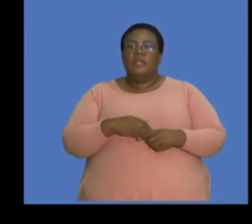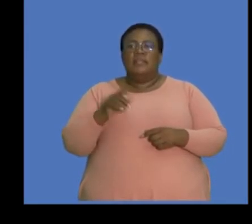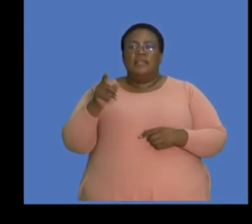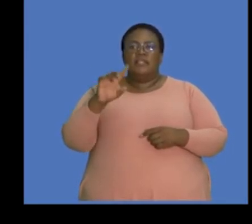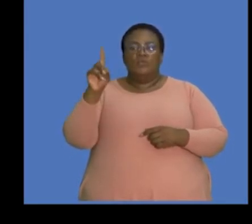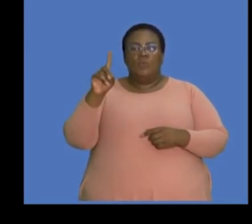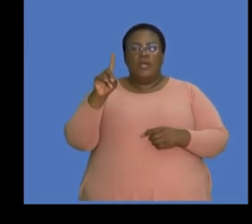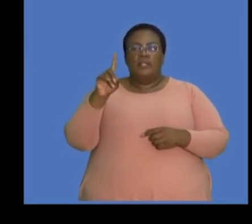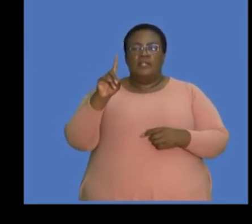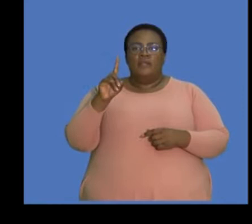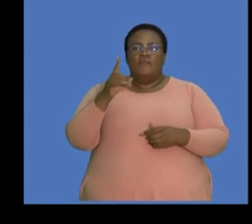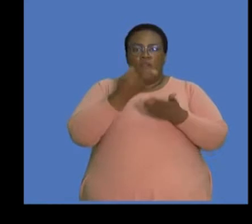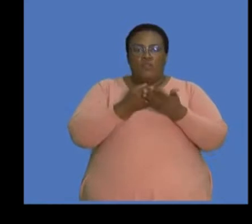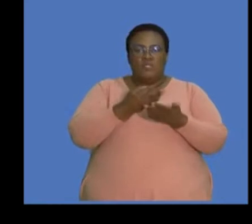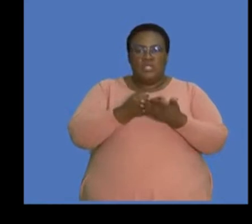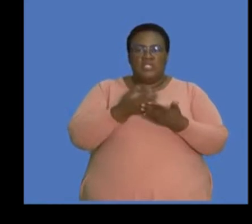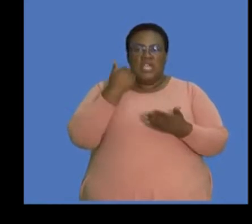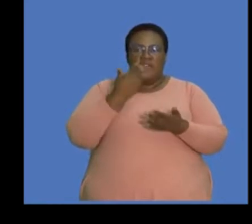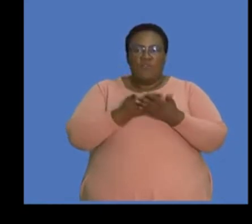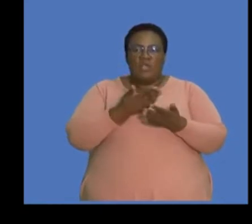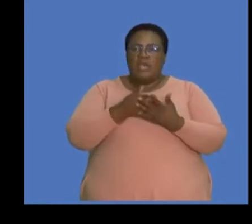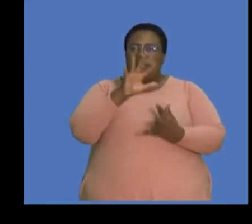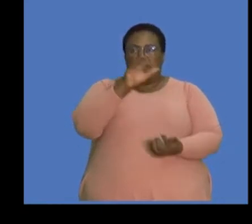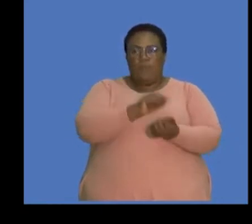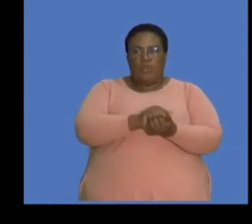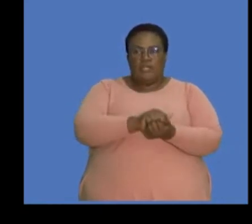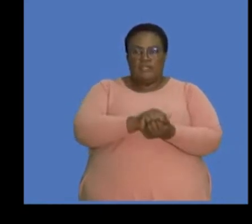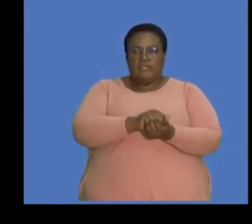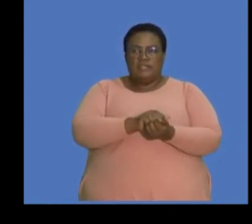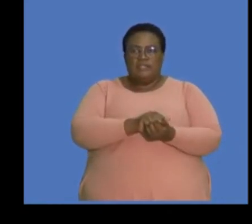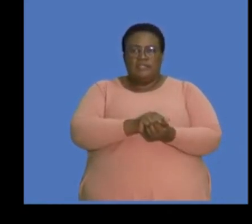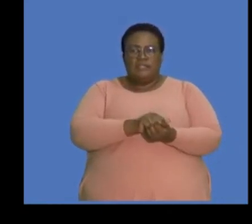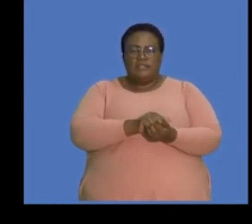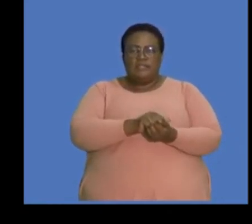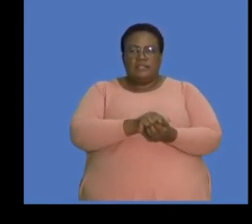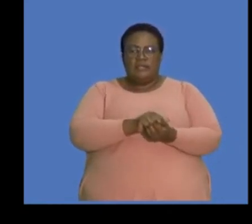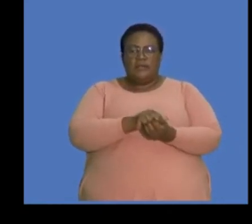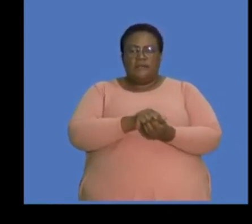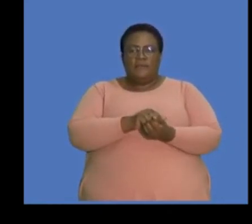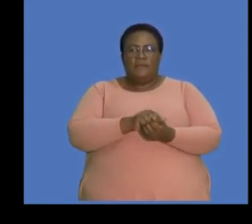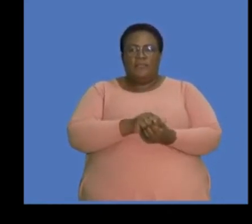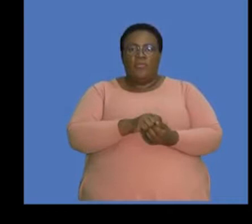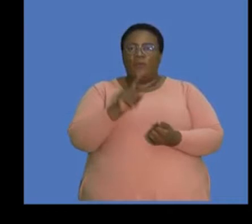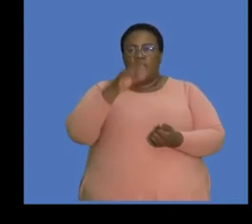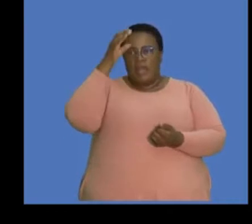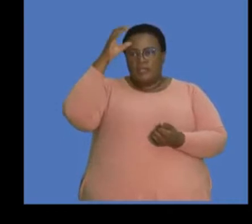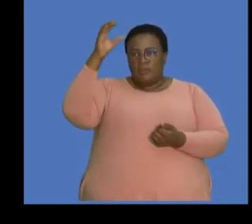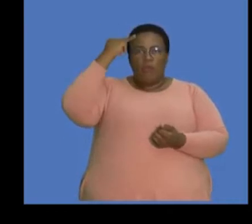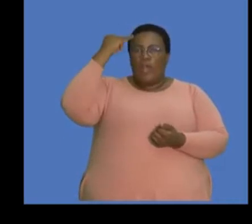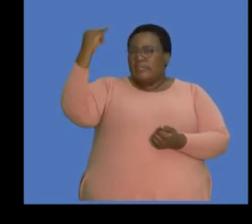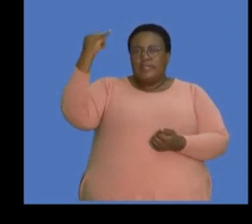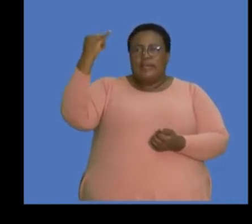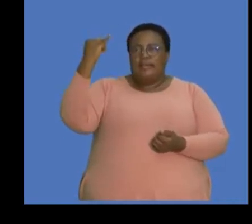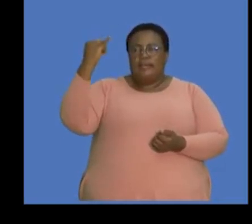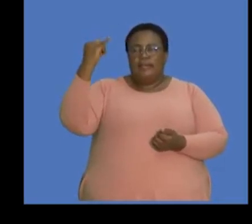this is in terms of the forces. But now, if we can quickly summarize what